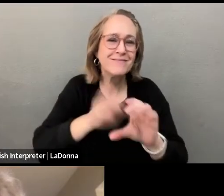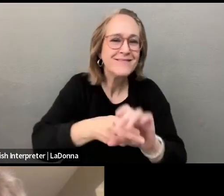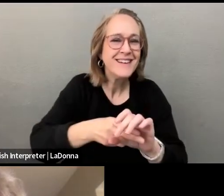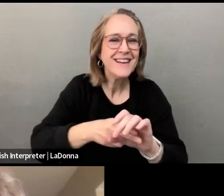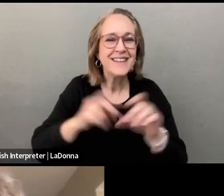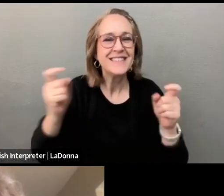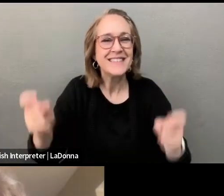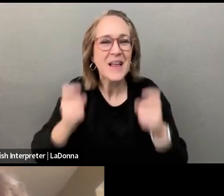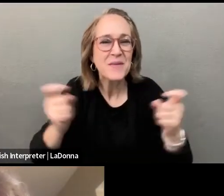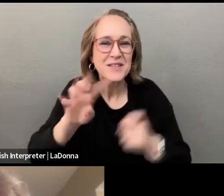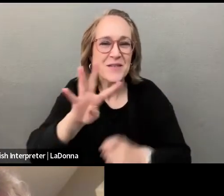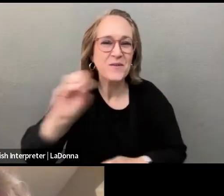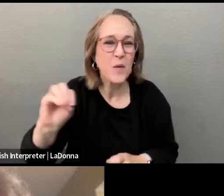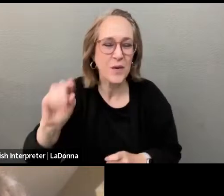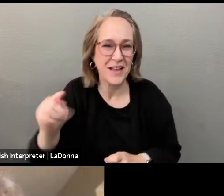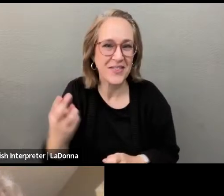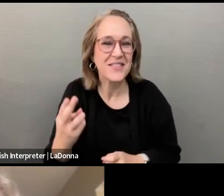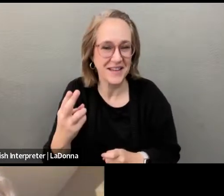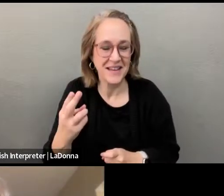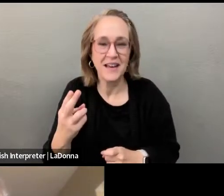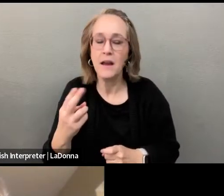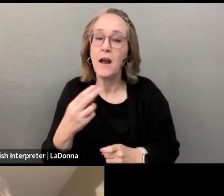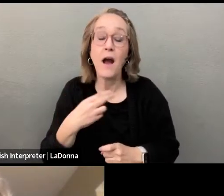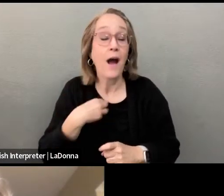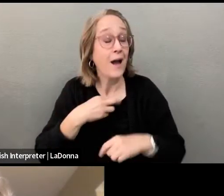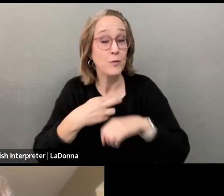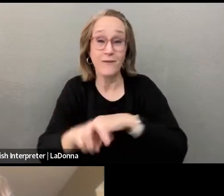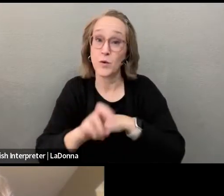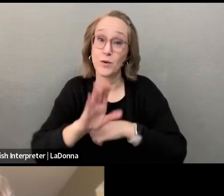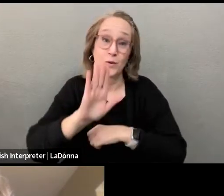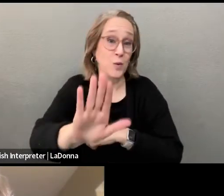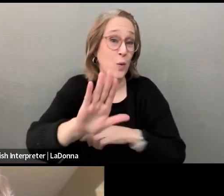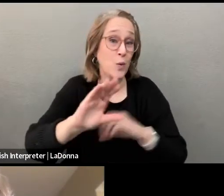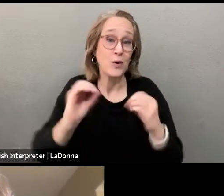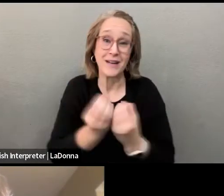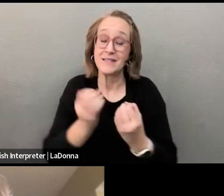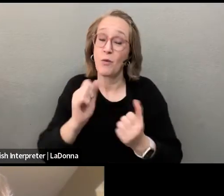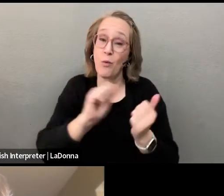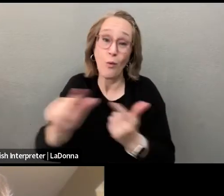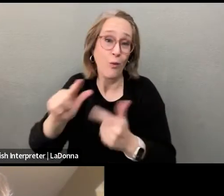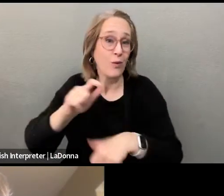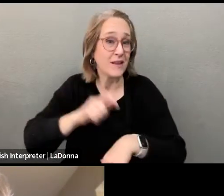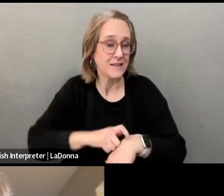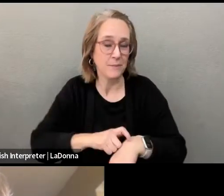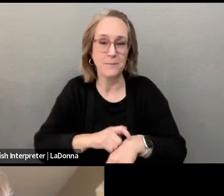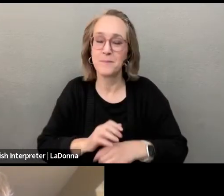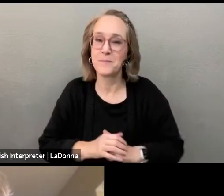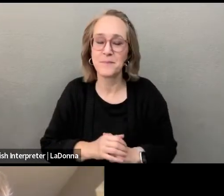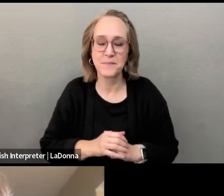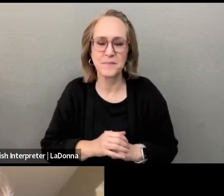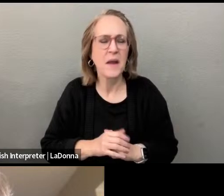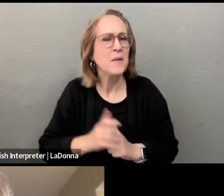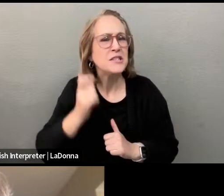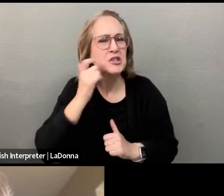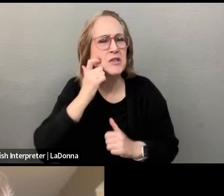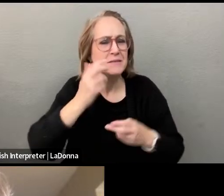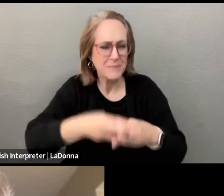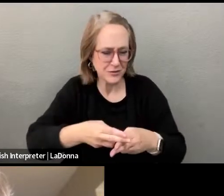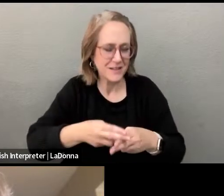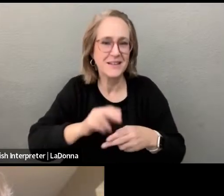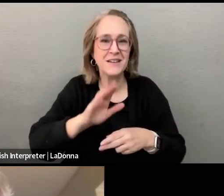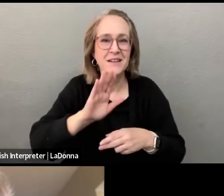and that I refer people to Aloha all the time. So if people don't, I was telling people about you